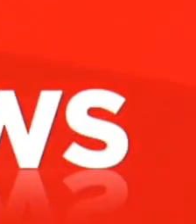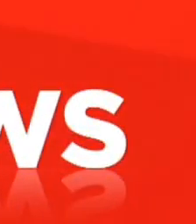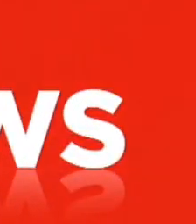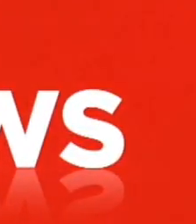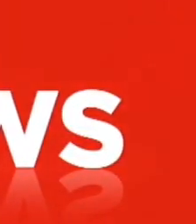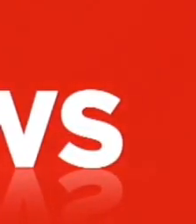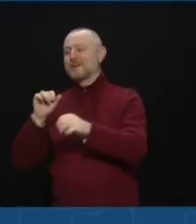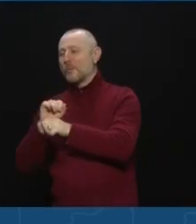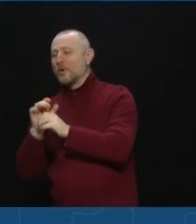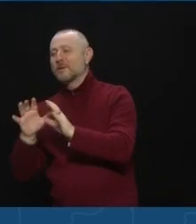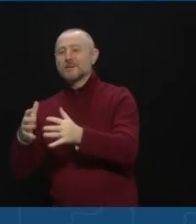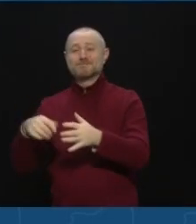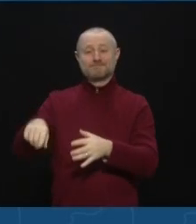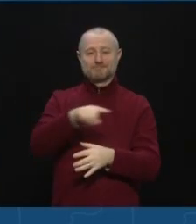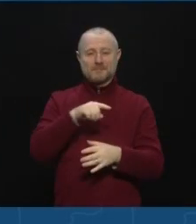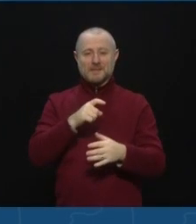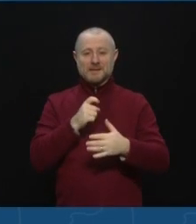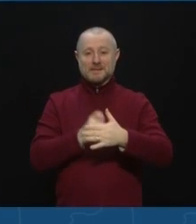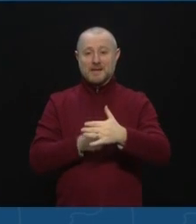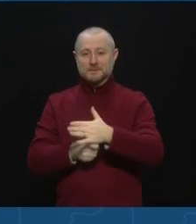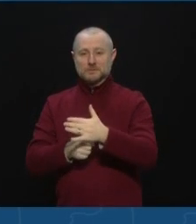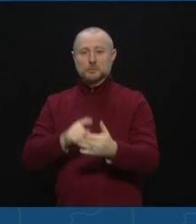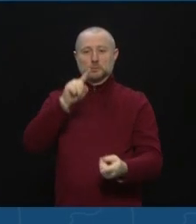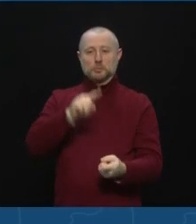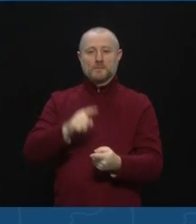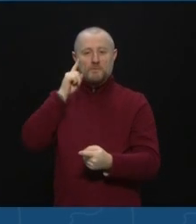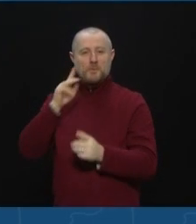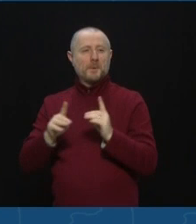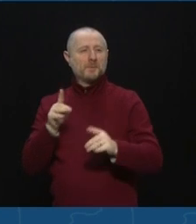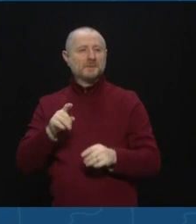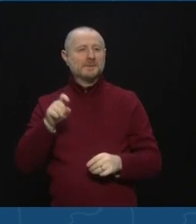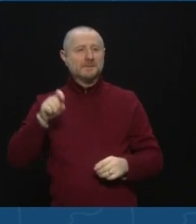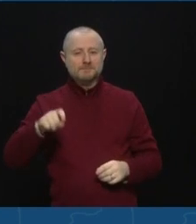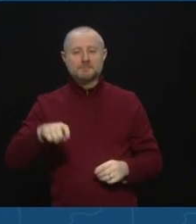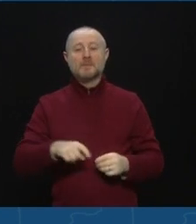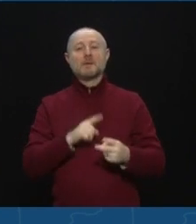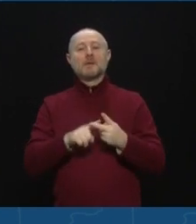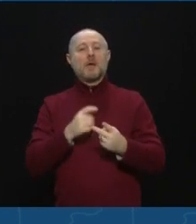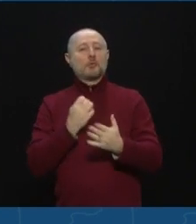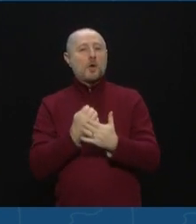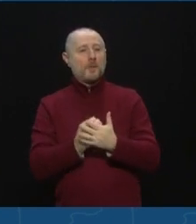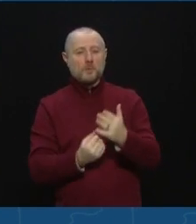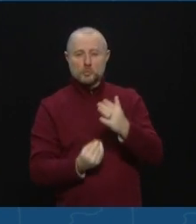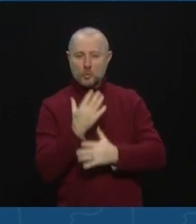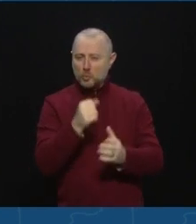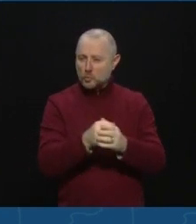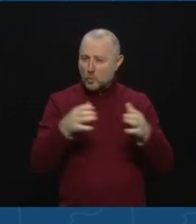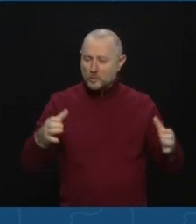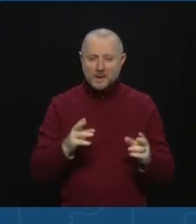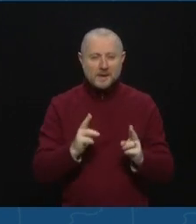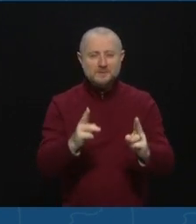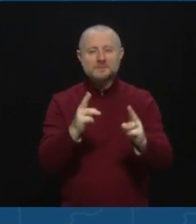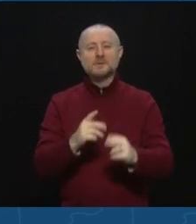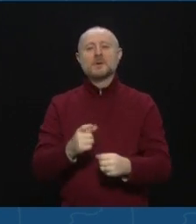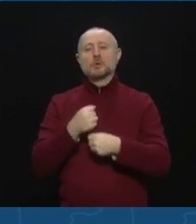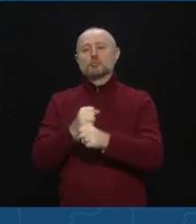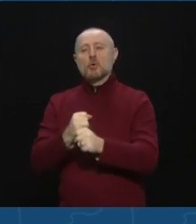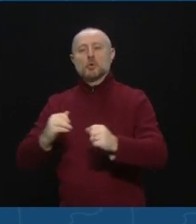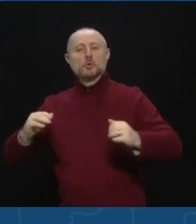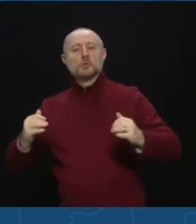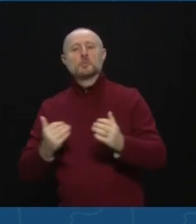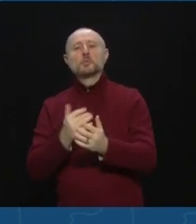This is breaking most, speeding up economic growth and creating good-paying middle-class jobs, strengthening